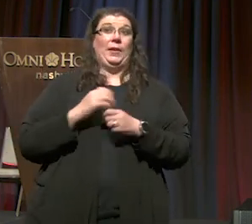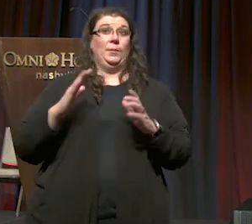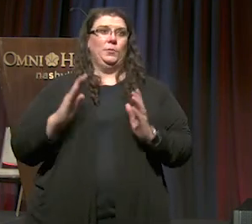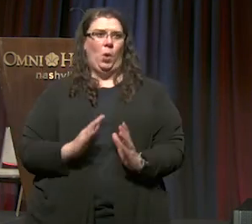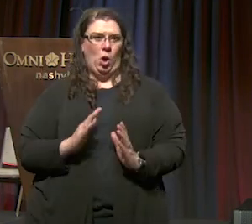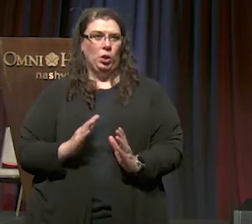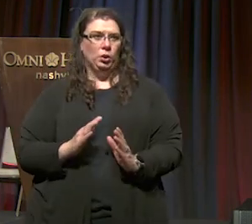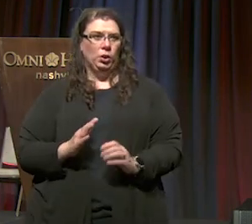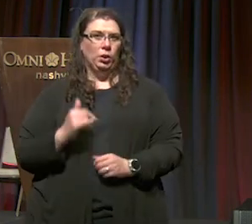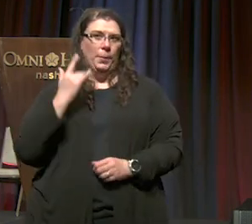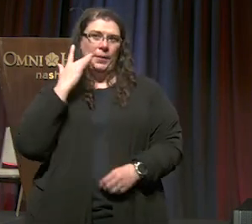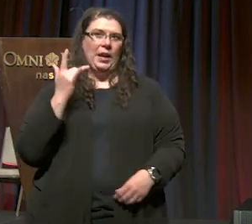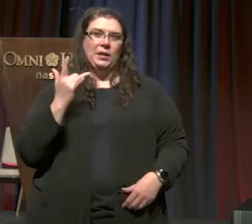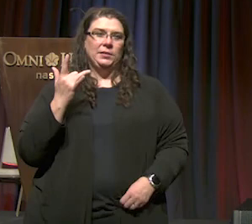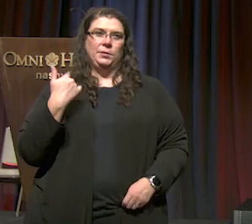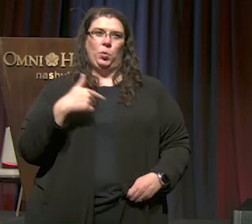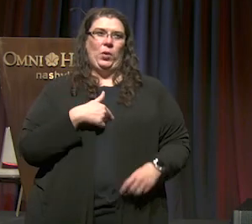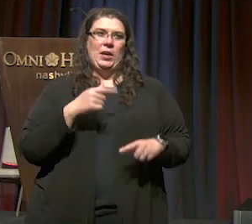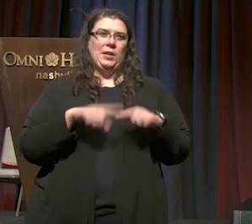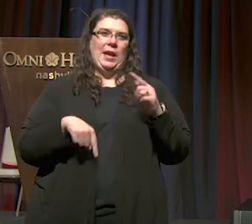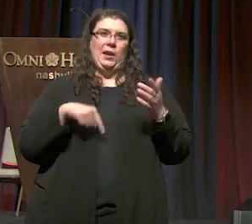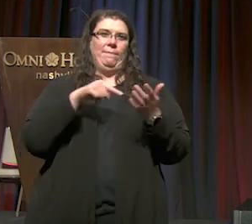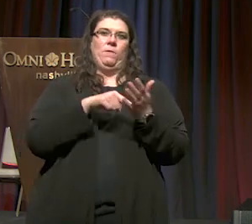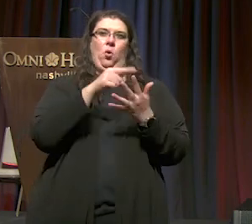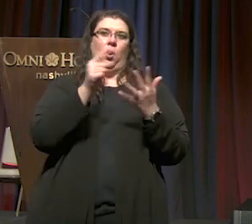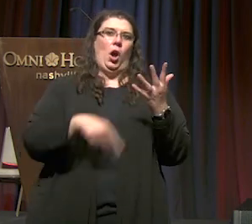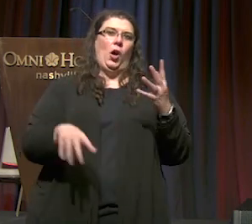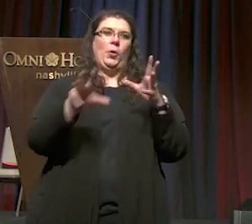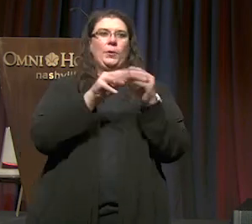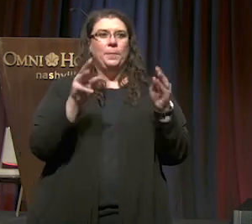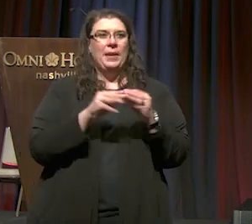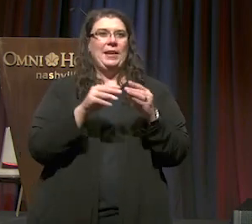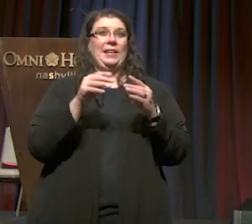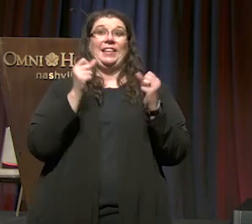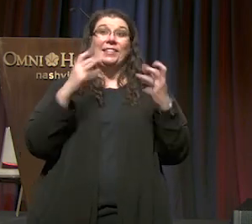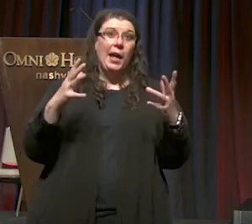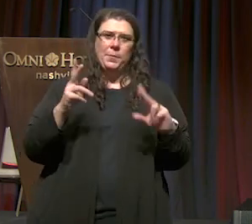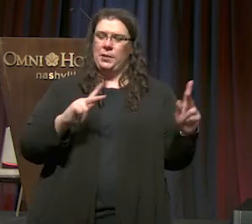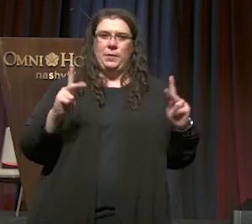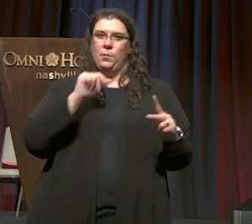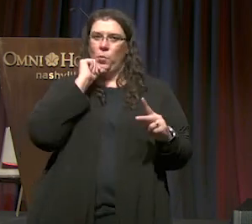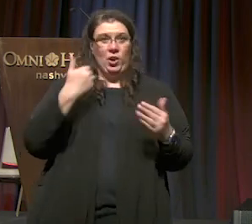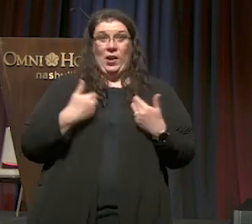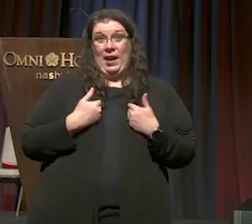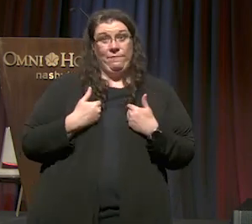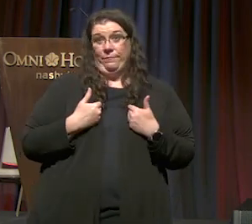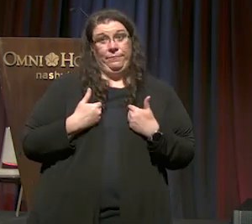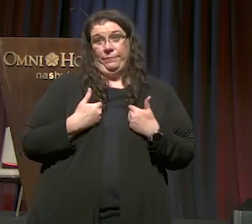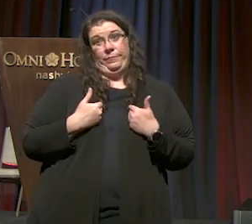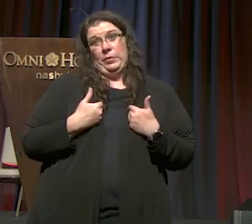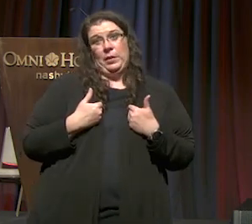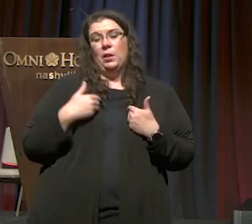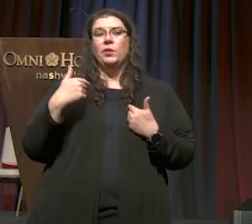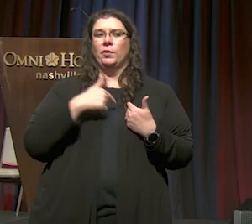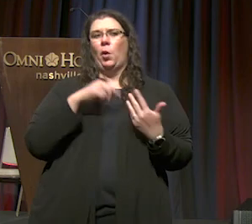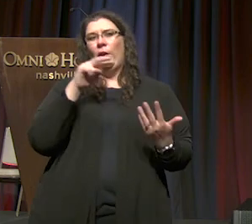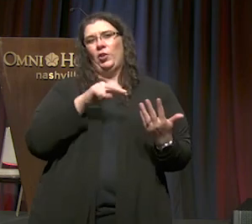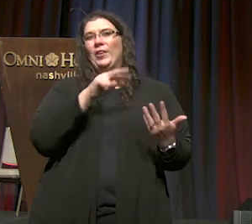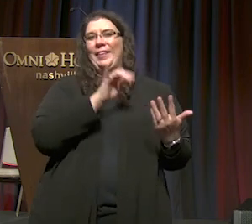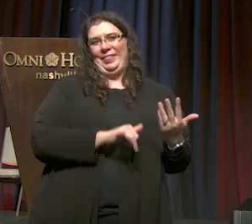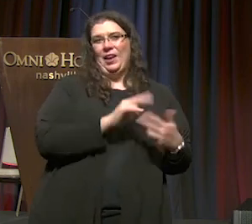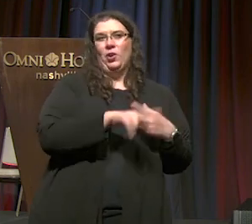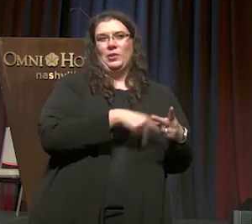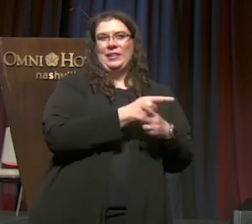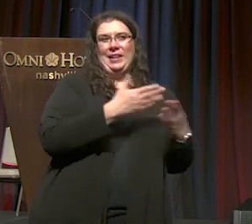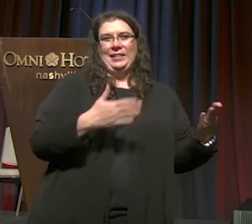because we can't afford all those meetings and all these people. So we look at those kind of things. We look at